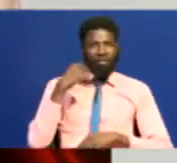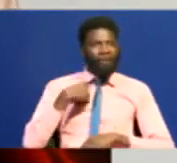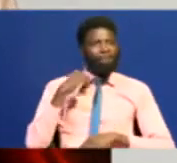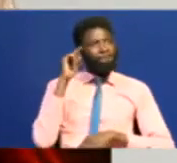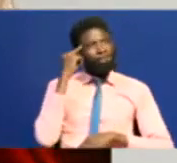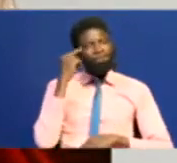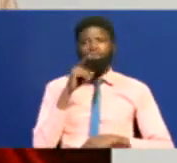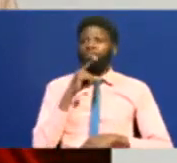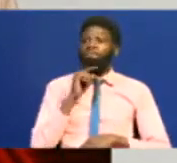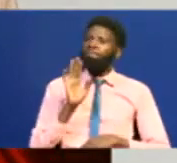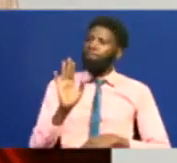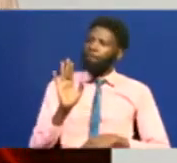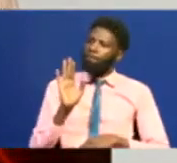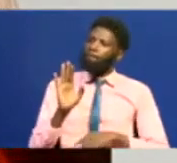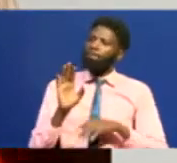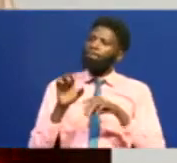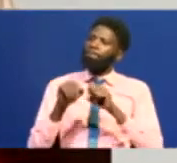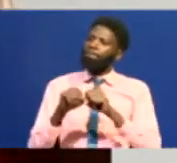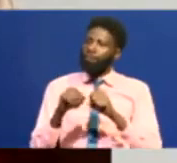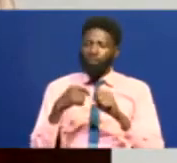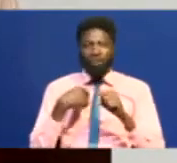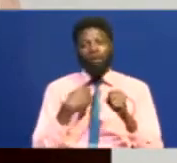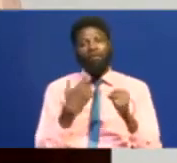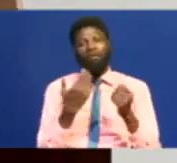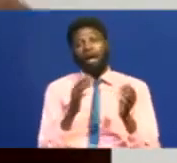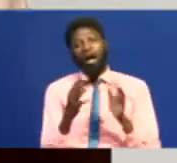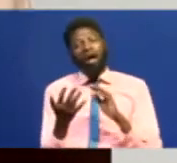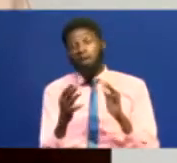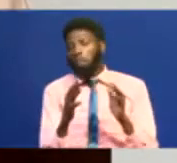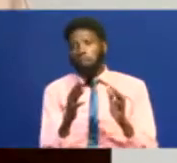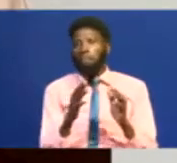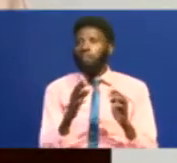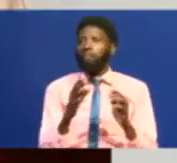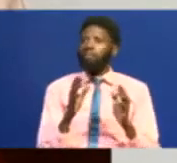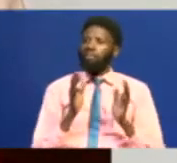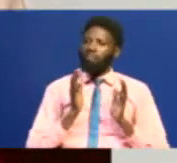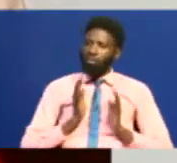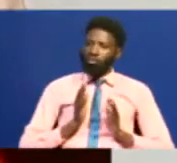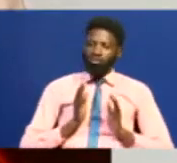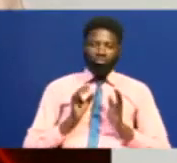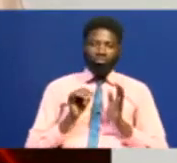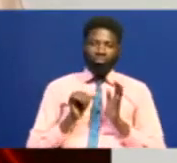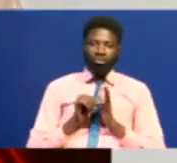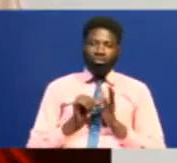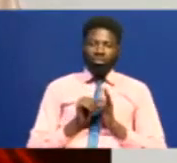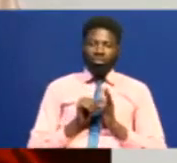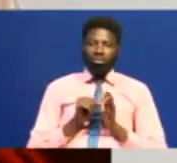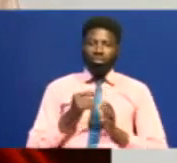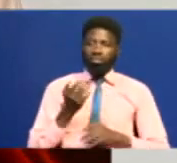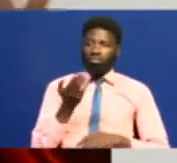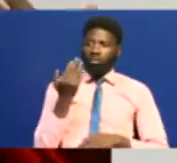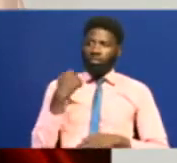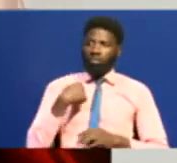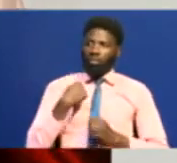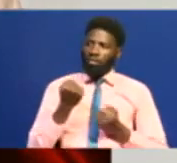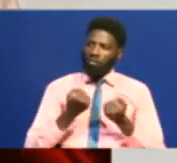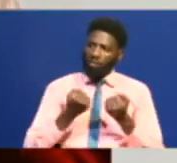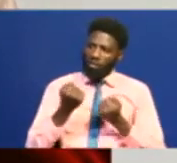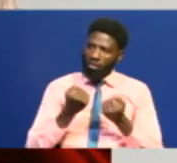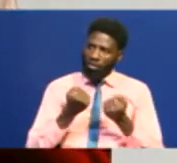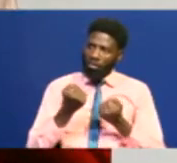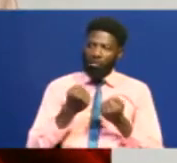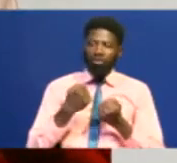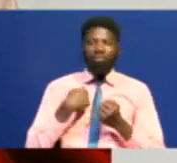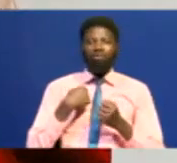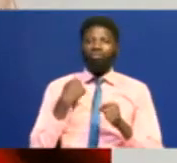that this is a male-dominated sector, how am I going to navigate it? So this was a personal problem, you know, for me. I had a vehicle, I was in a 9-to-5